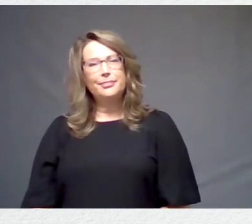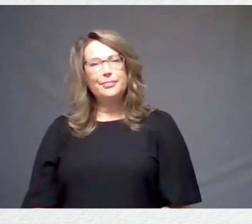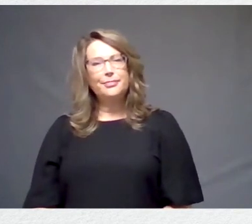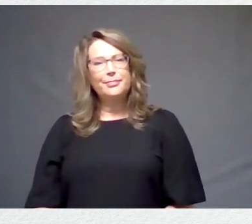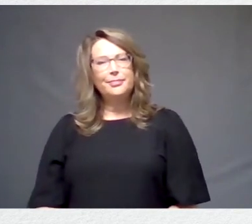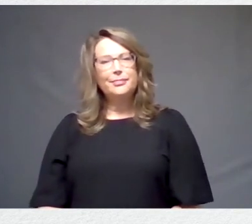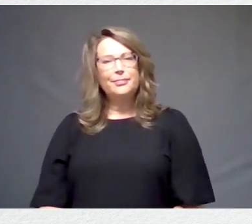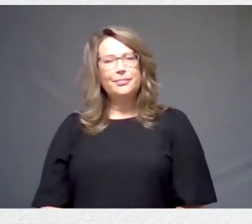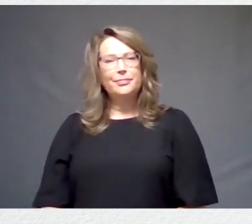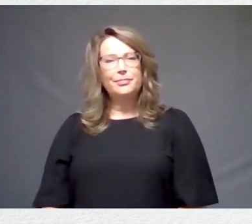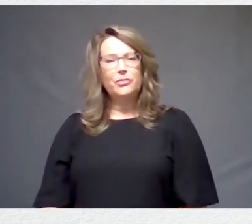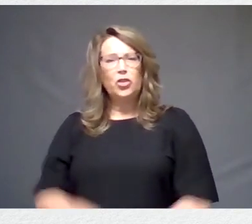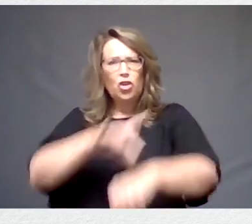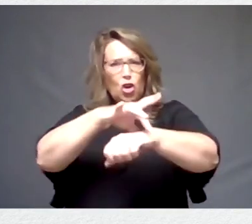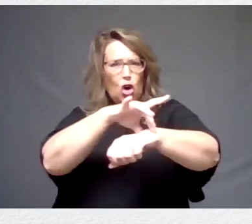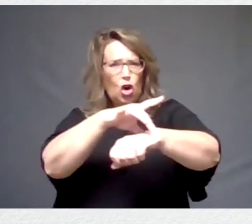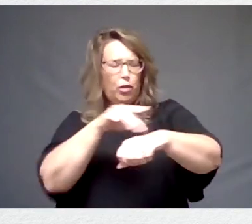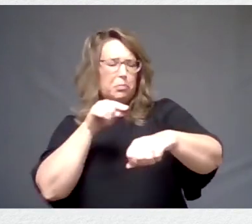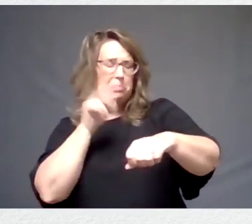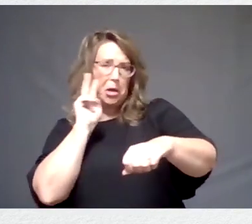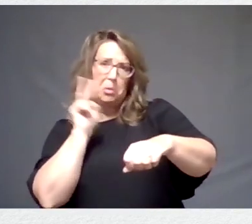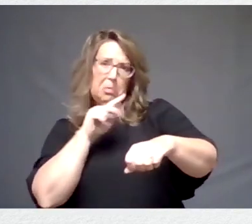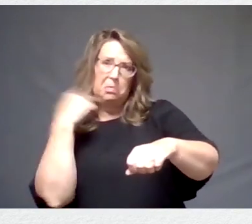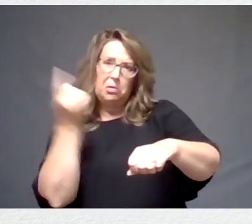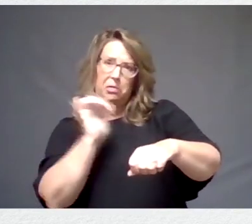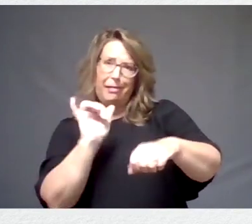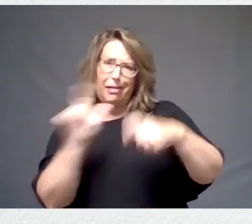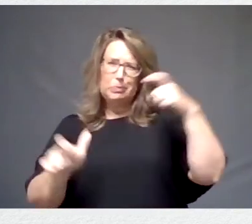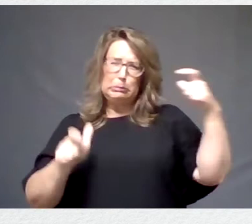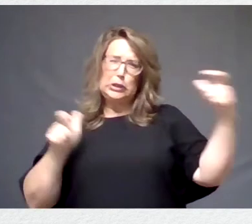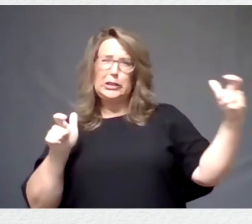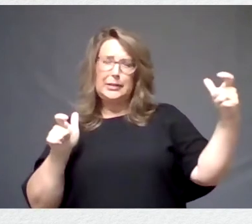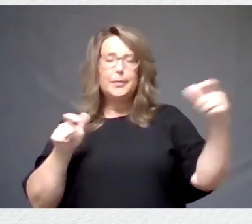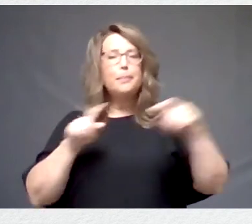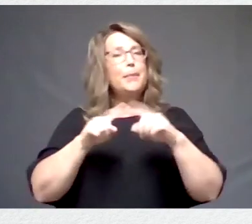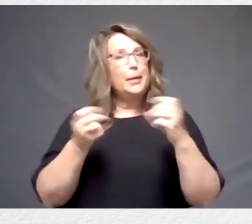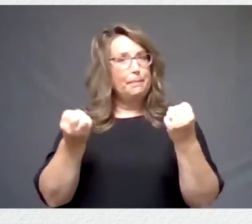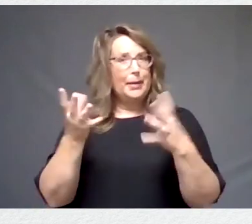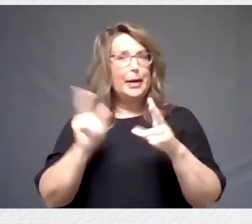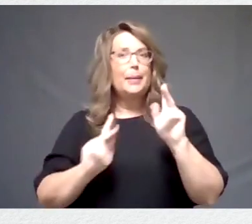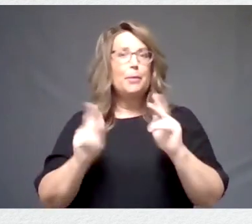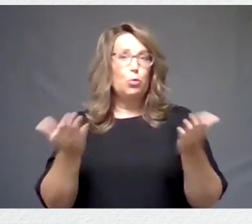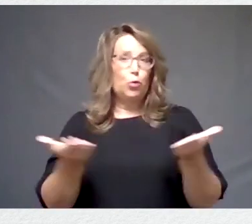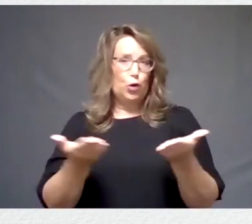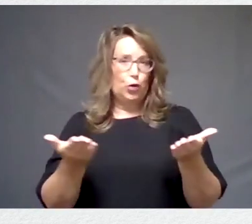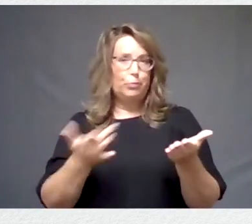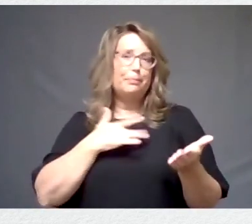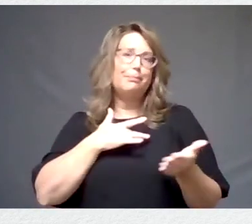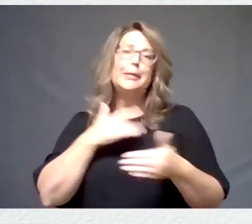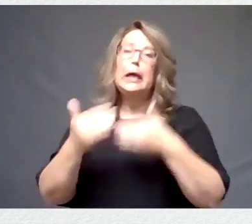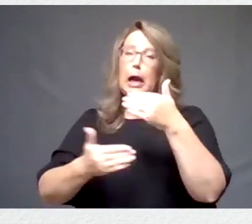It looks big, Earth, but there are lots of us on here. So be kind. There is enough for